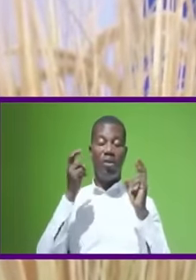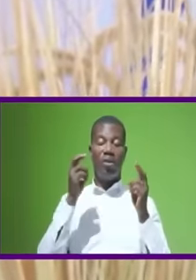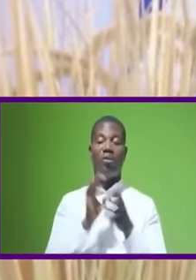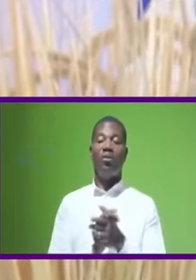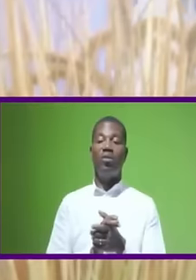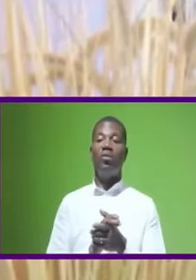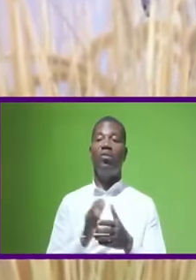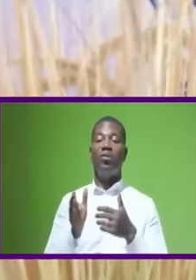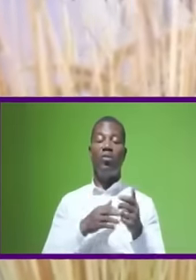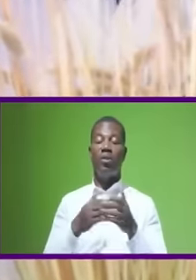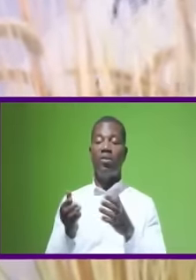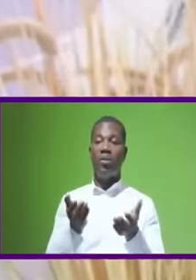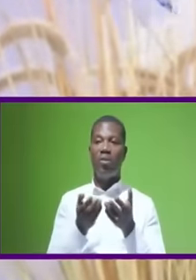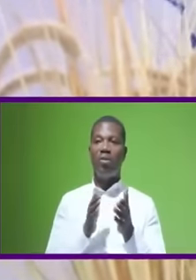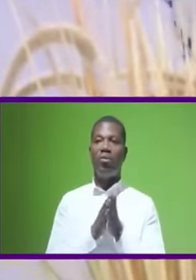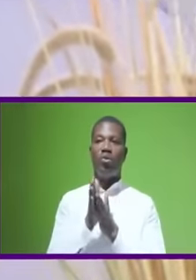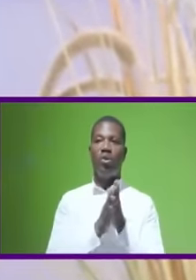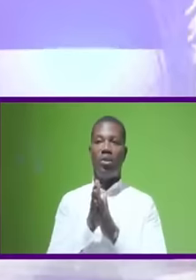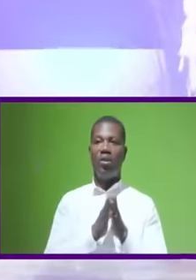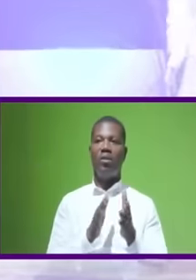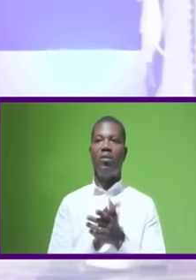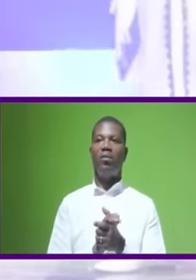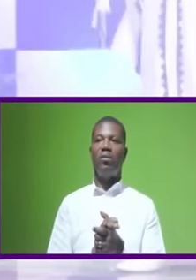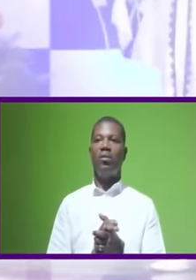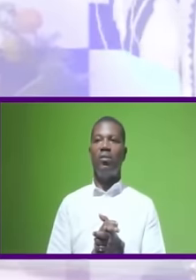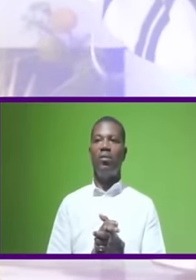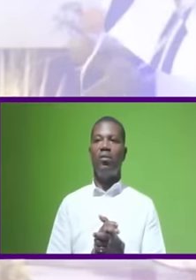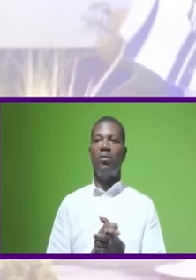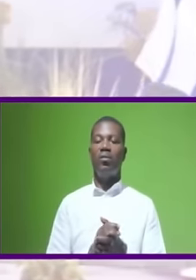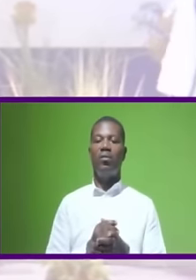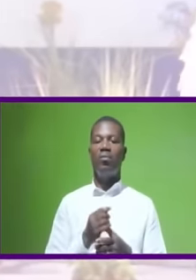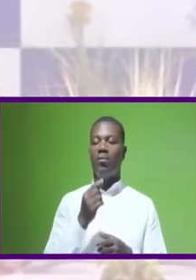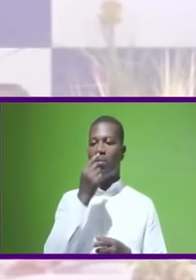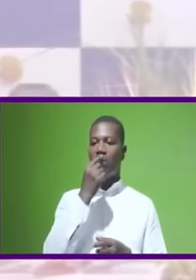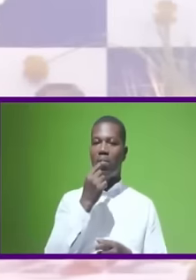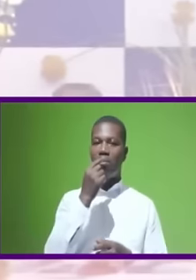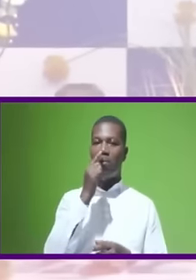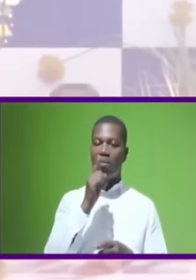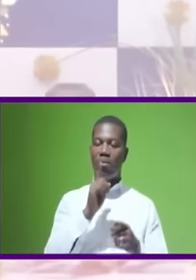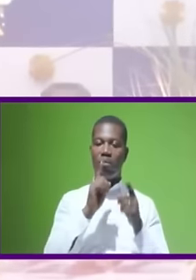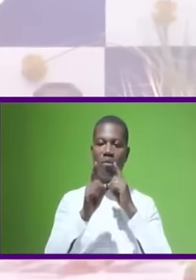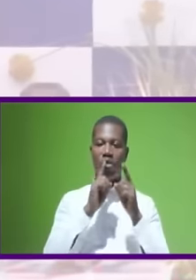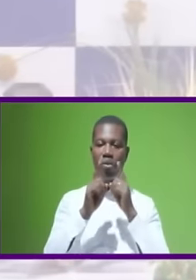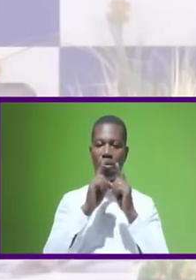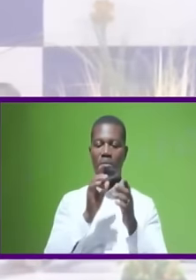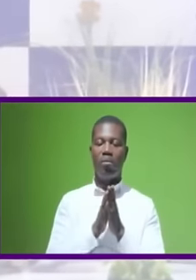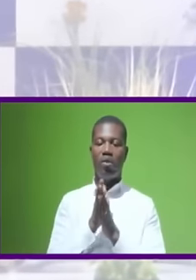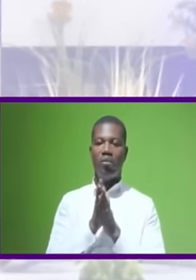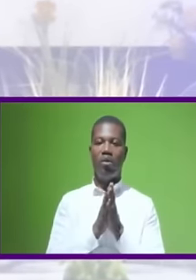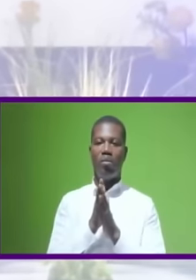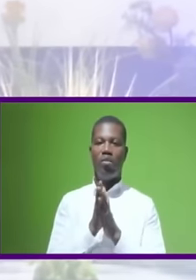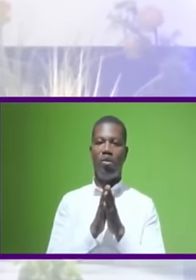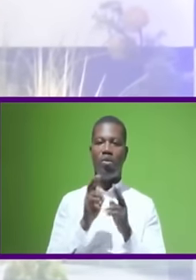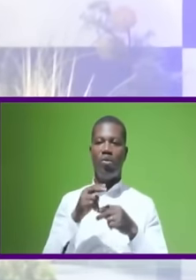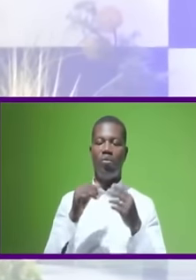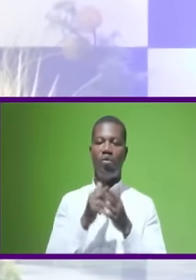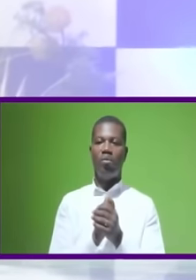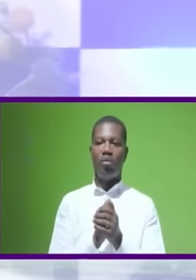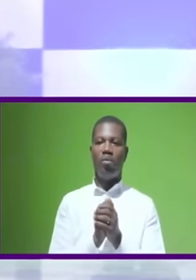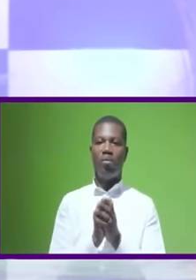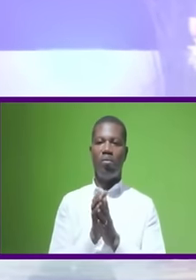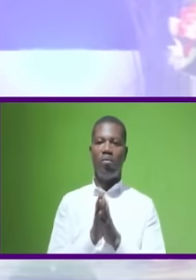Said your post, Samobia. Bessie, Bessie Wawano. Yes. Said your post,